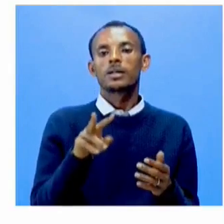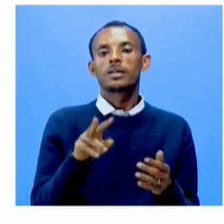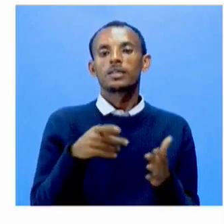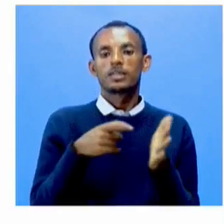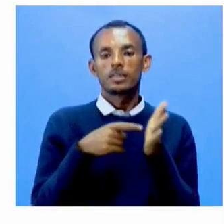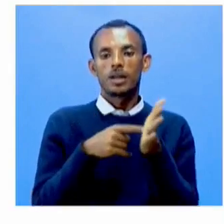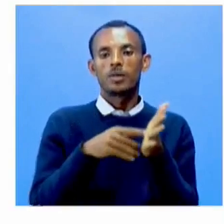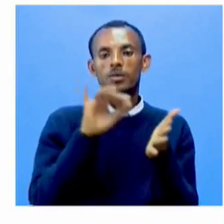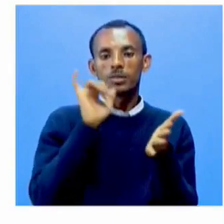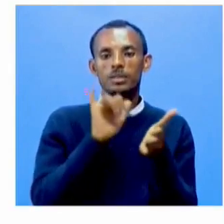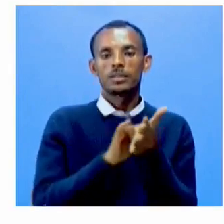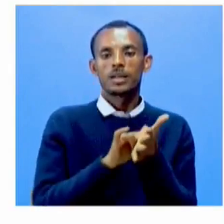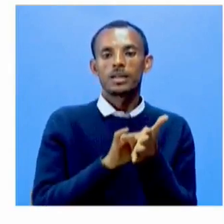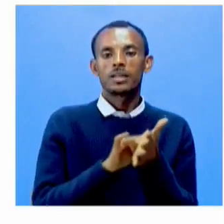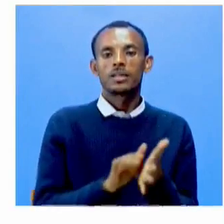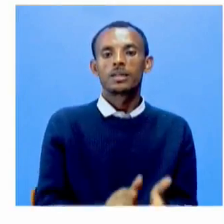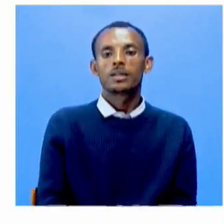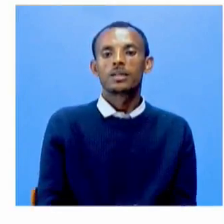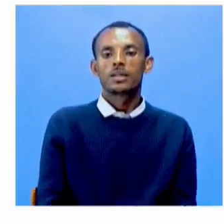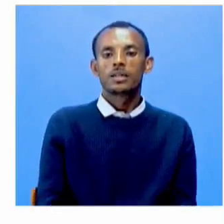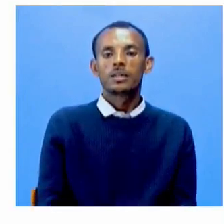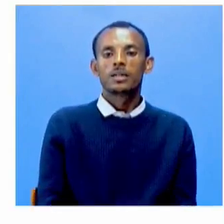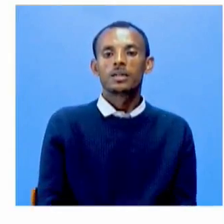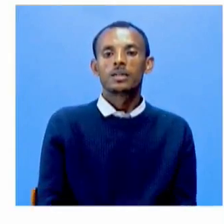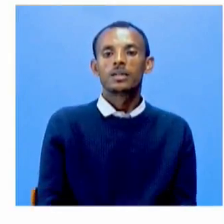show that